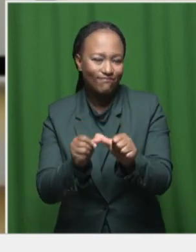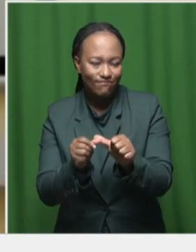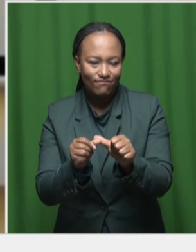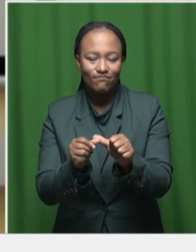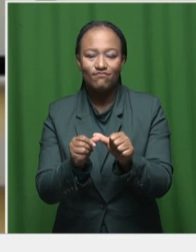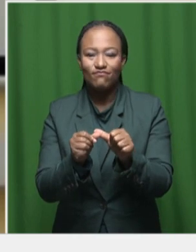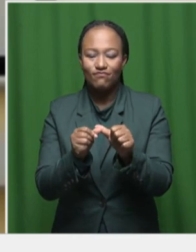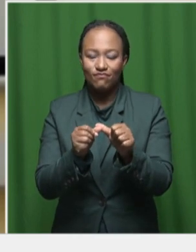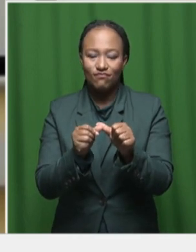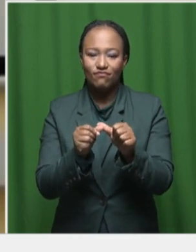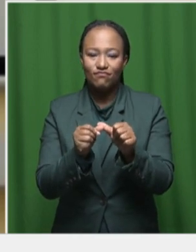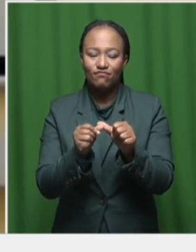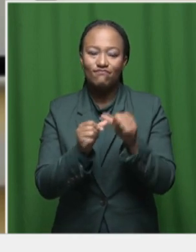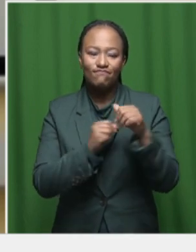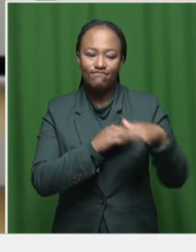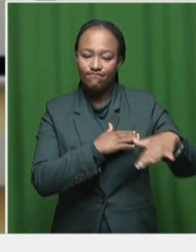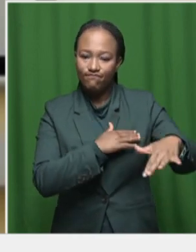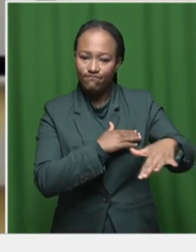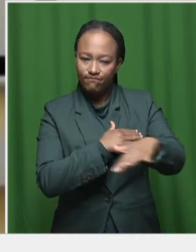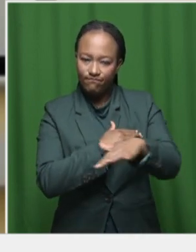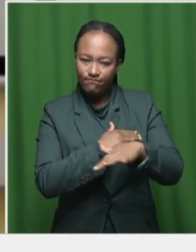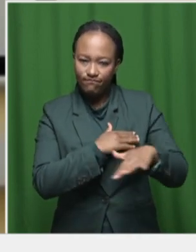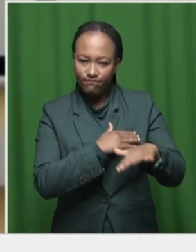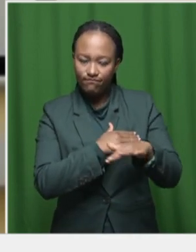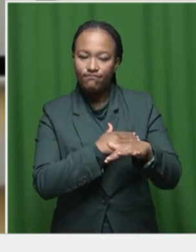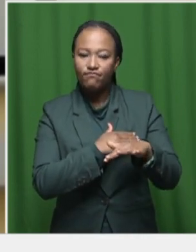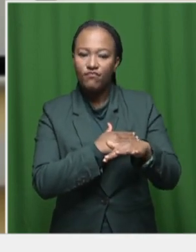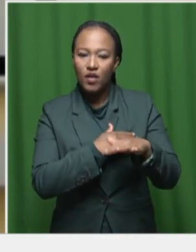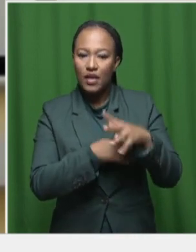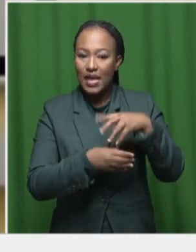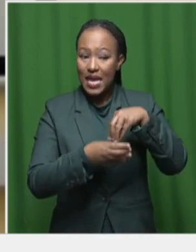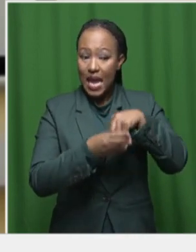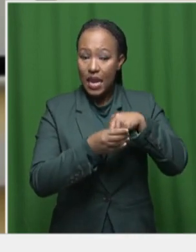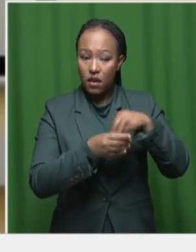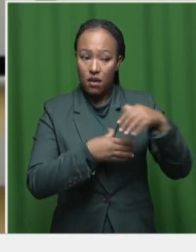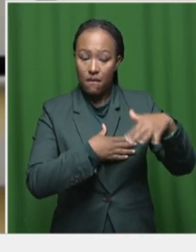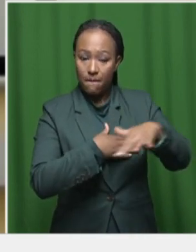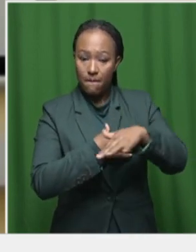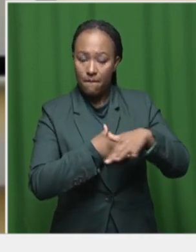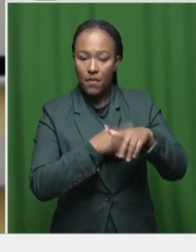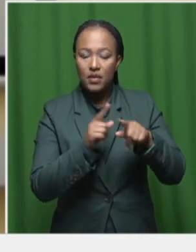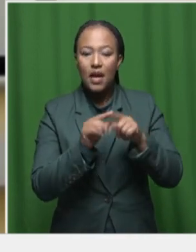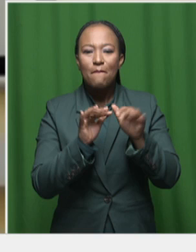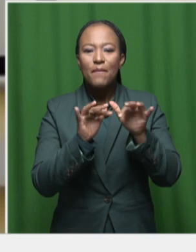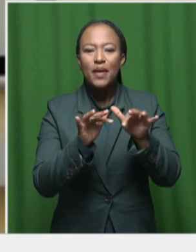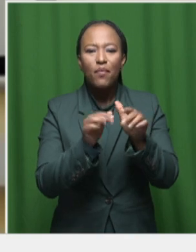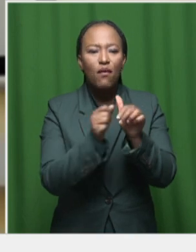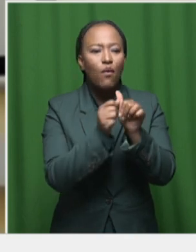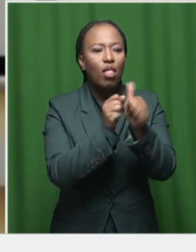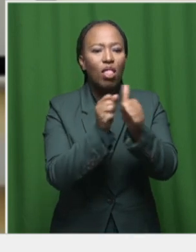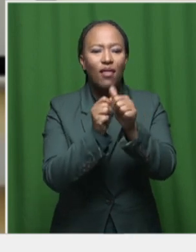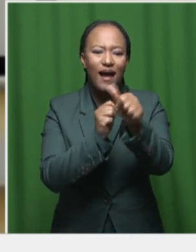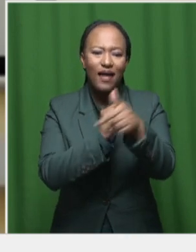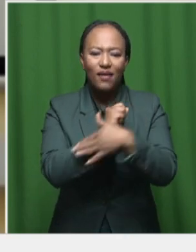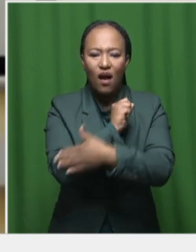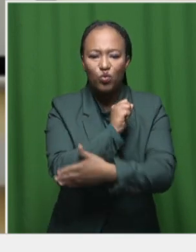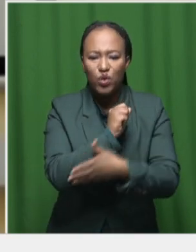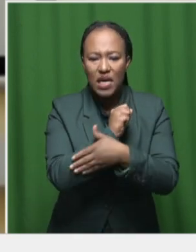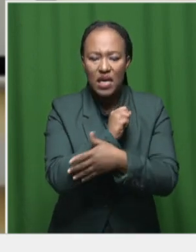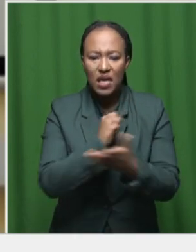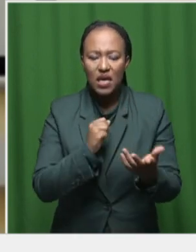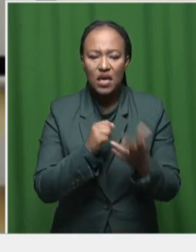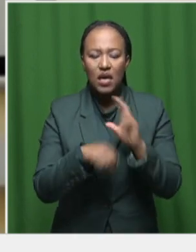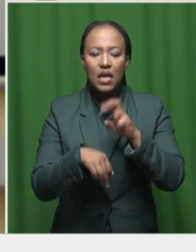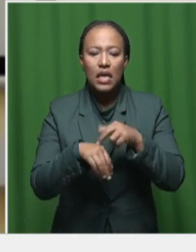both of displacement, internal displaced, but also of refugees who actually now leave places